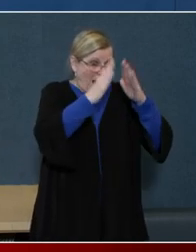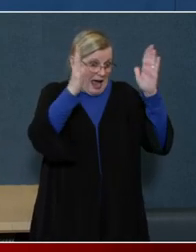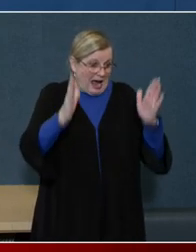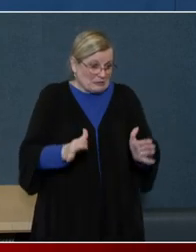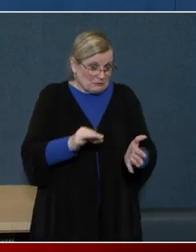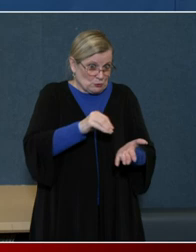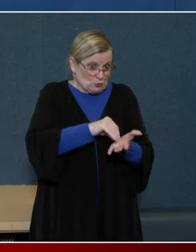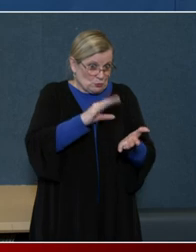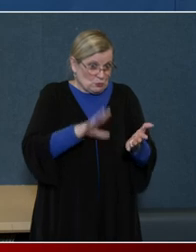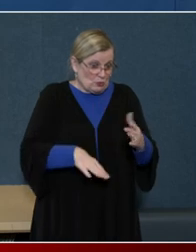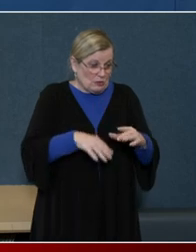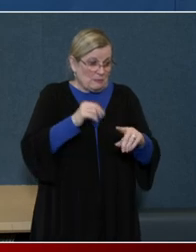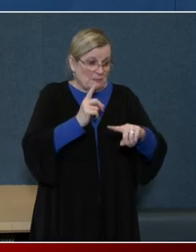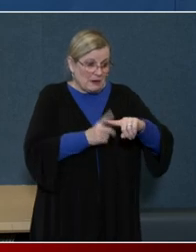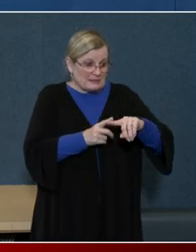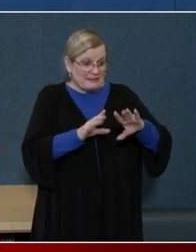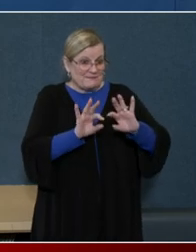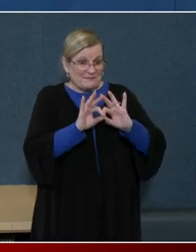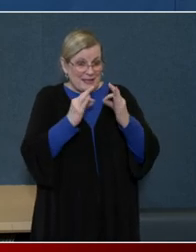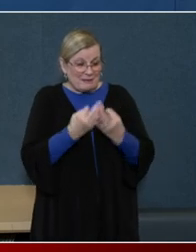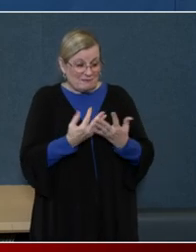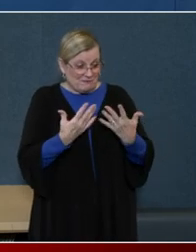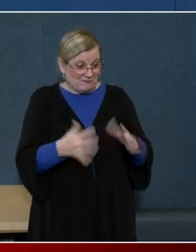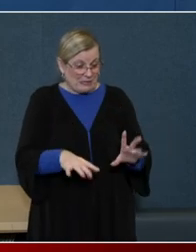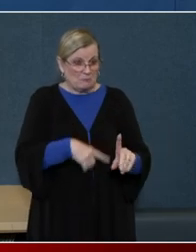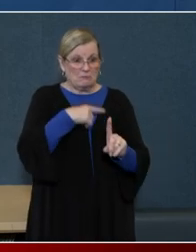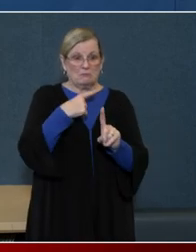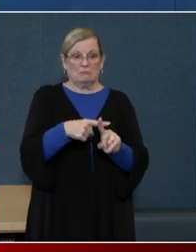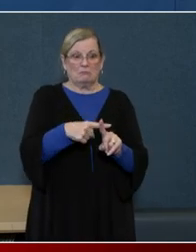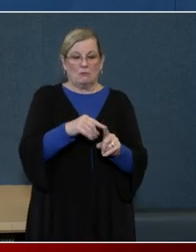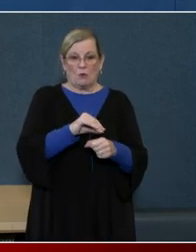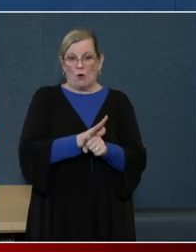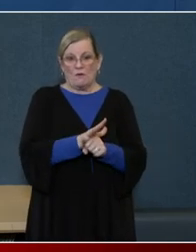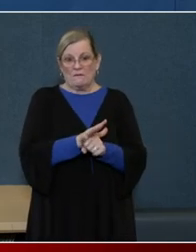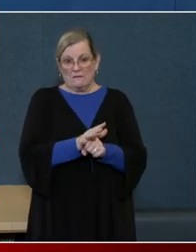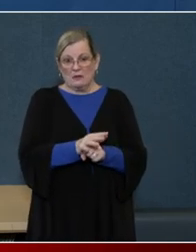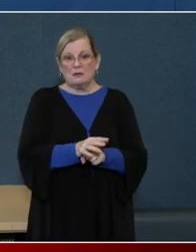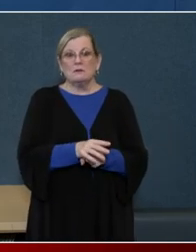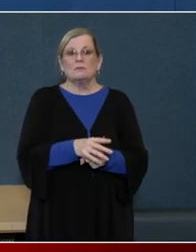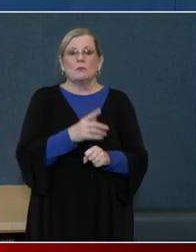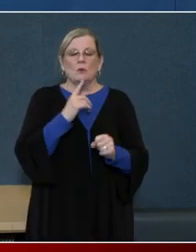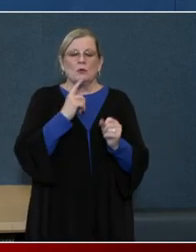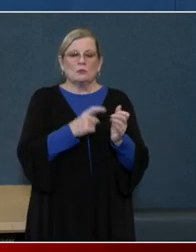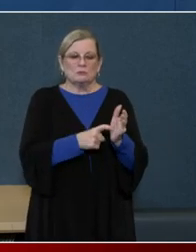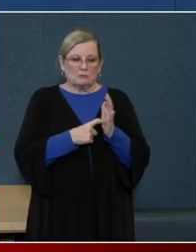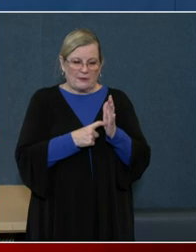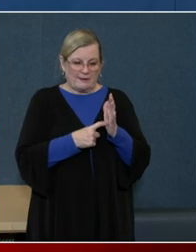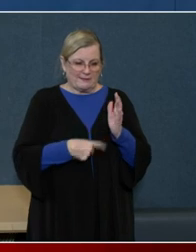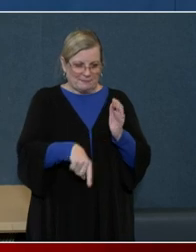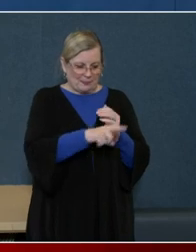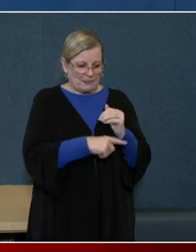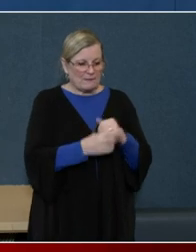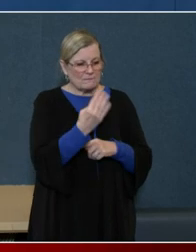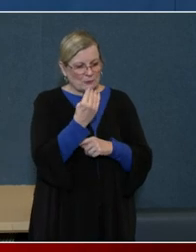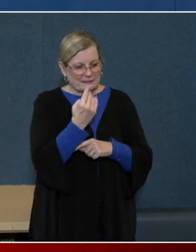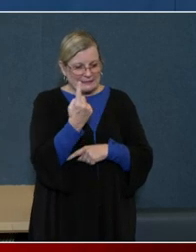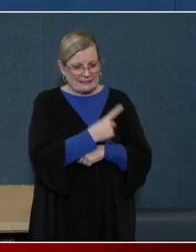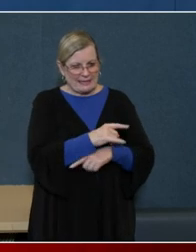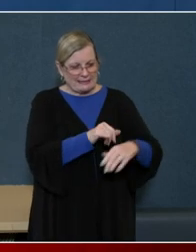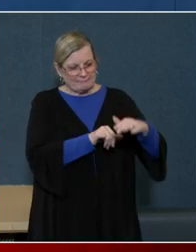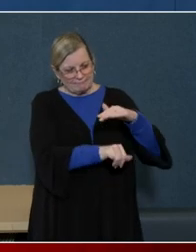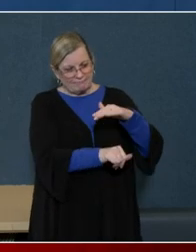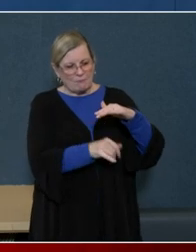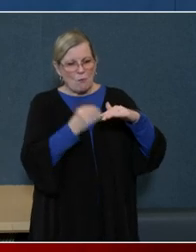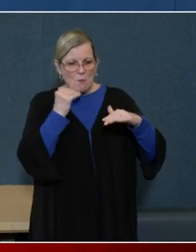be required to quarantine for 14 days, and then the DC Health Contact Trace Force will also interview